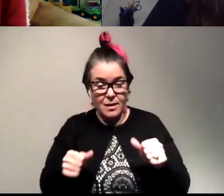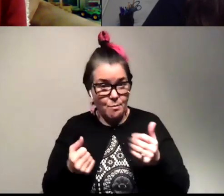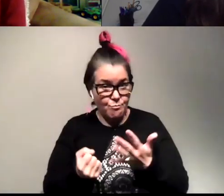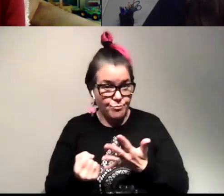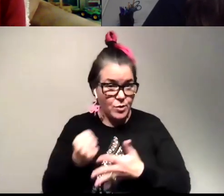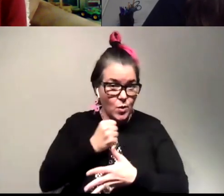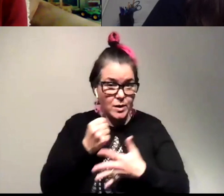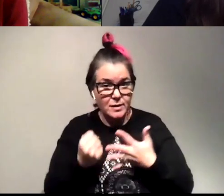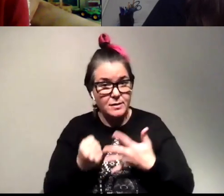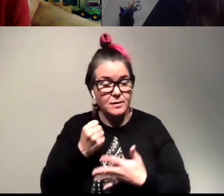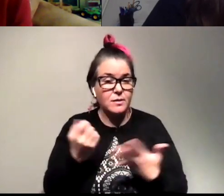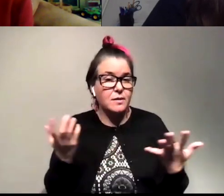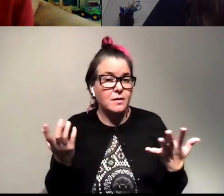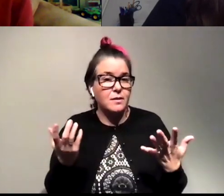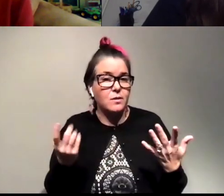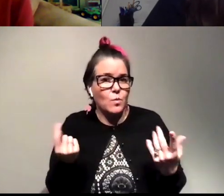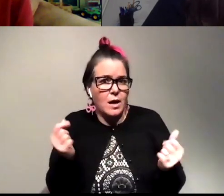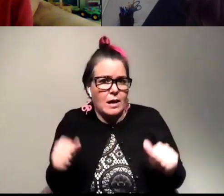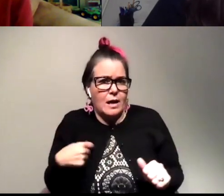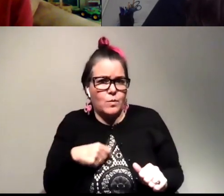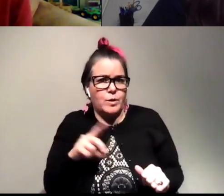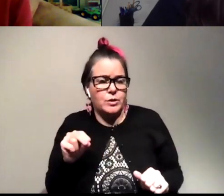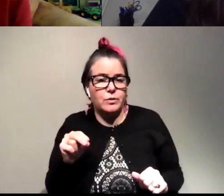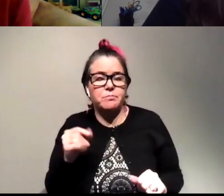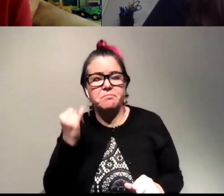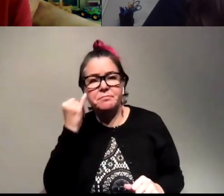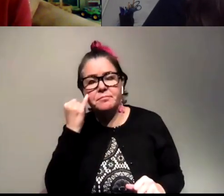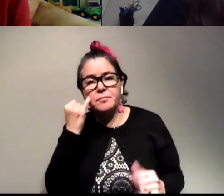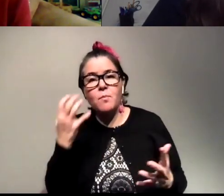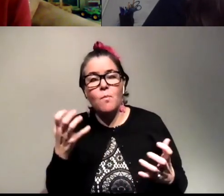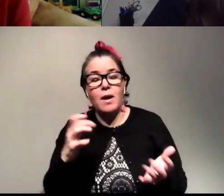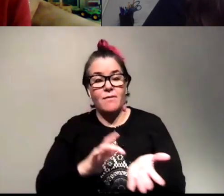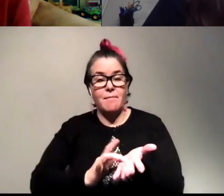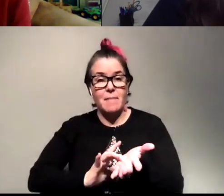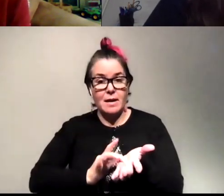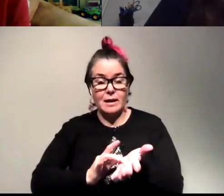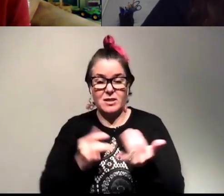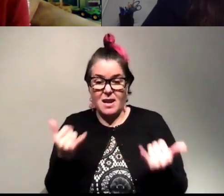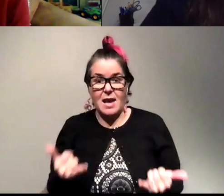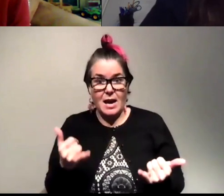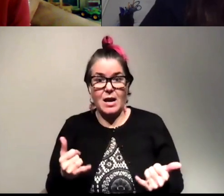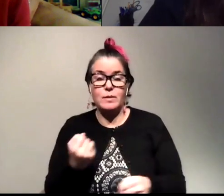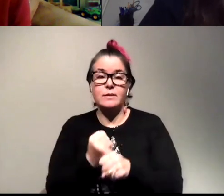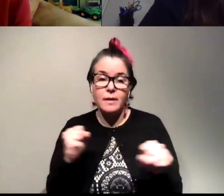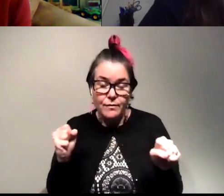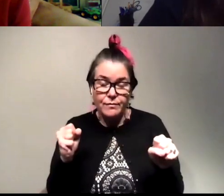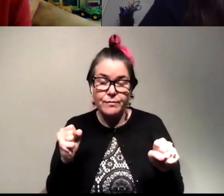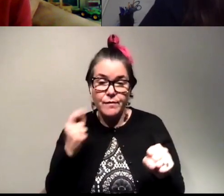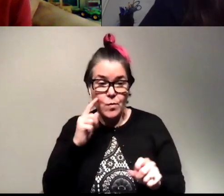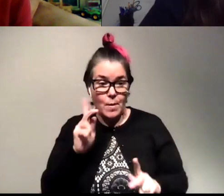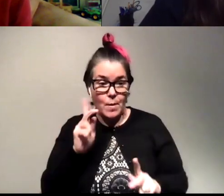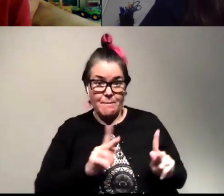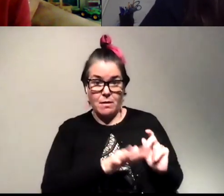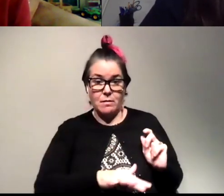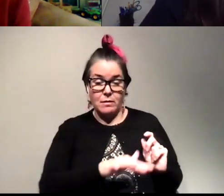what can we do? If we want to have medications right now that are safe for people,